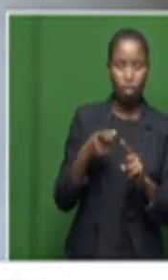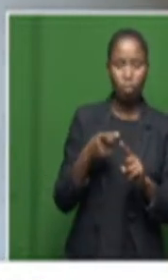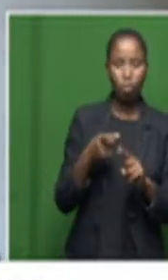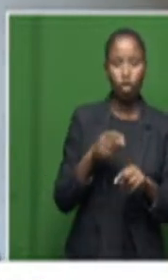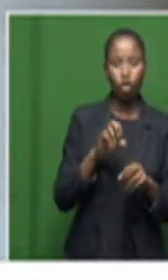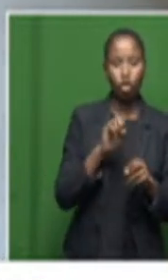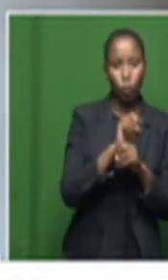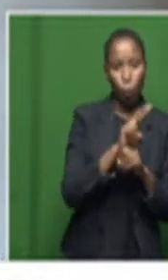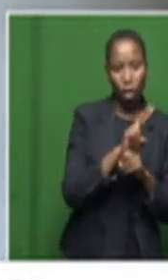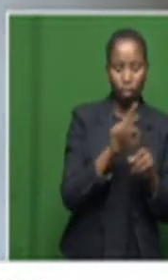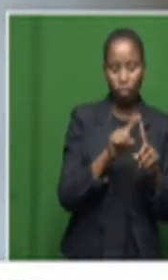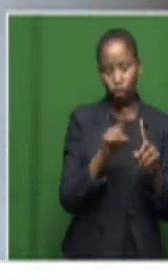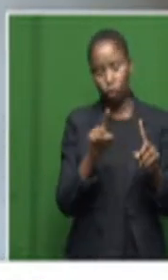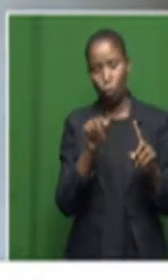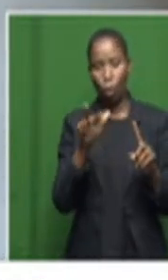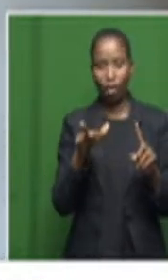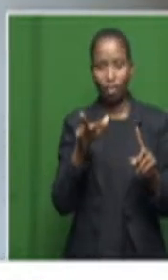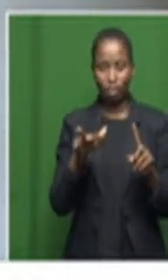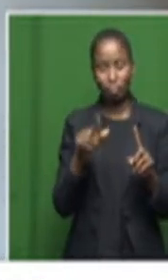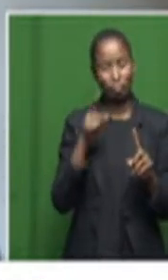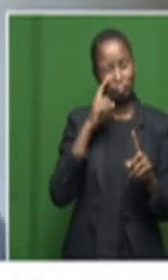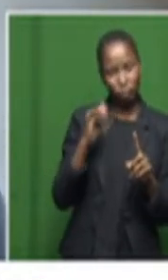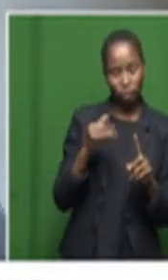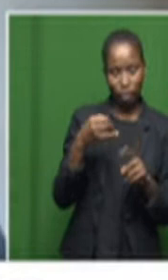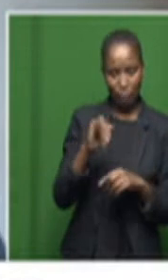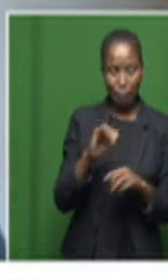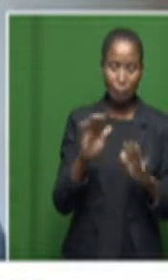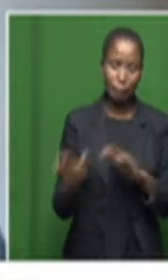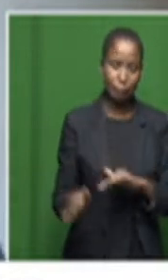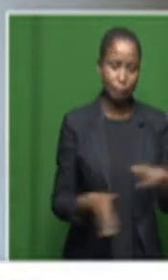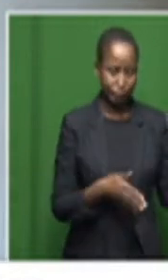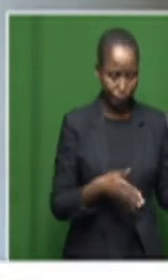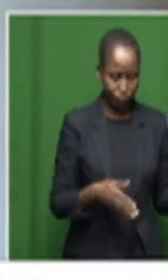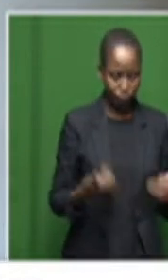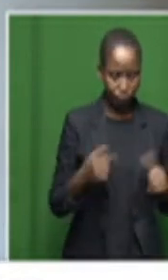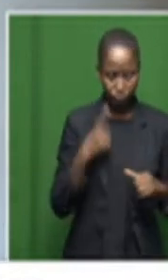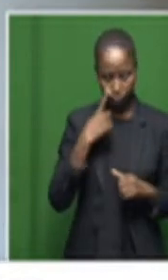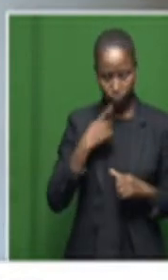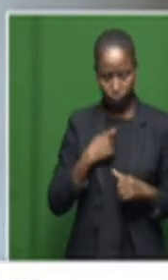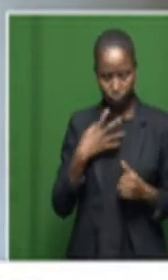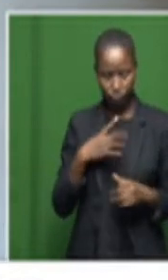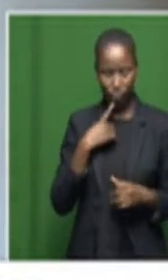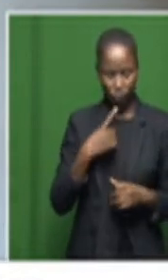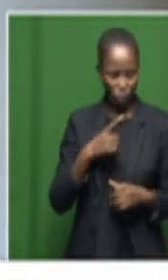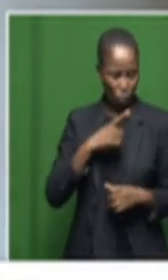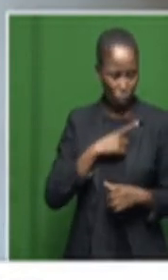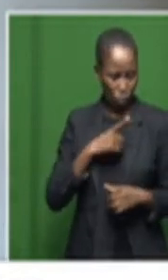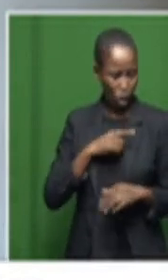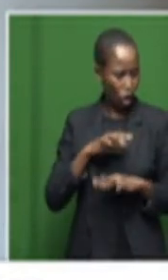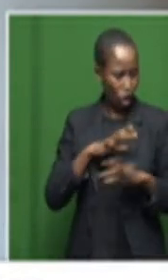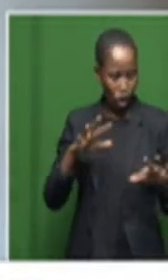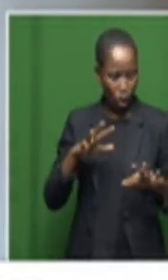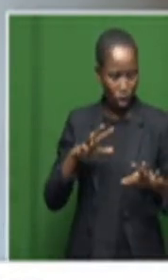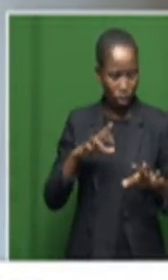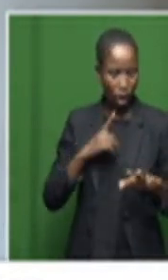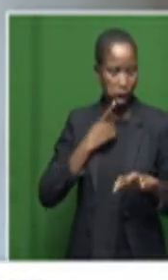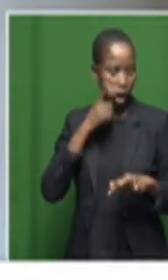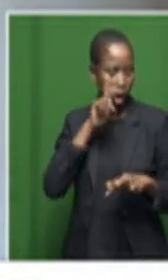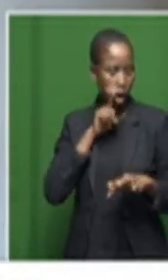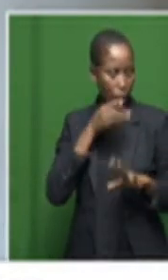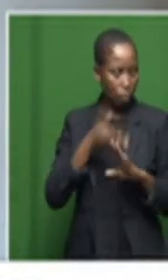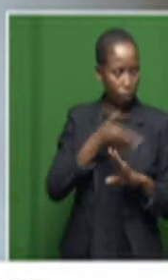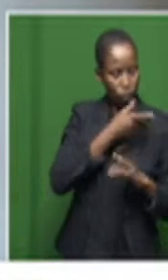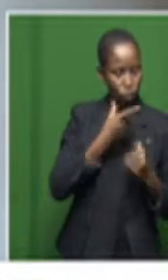18. As far as I think the first question was, why are we not testing before we